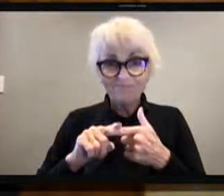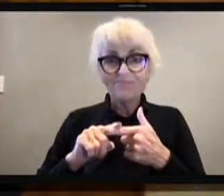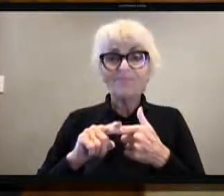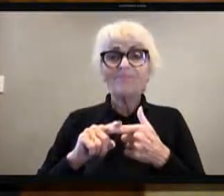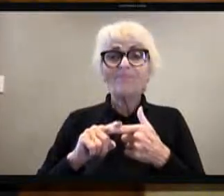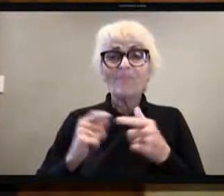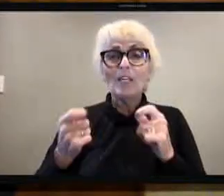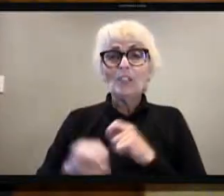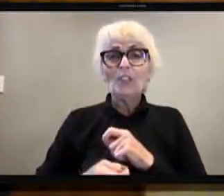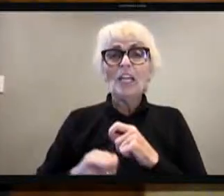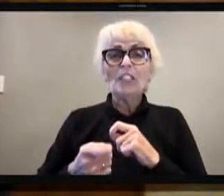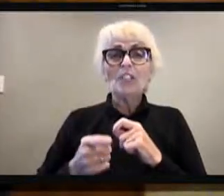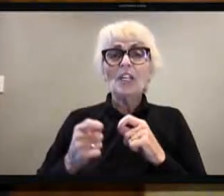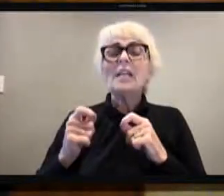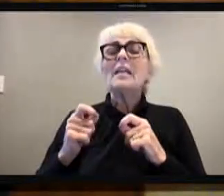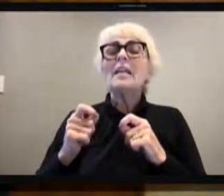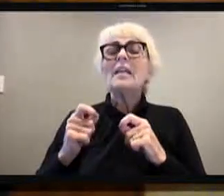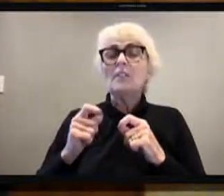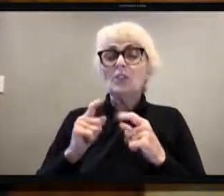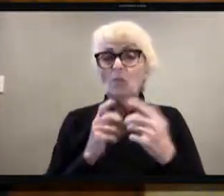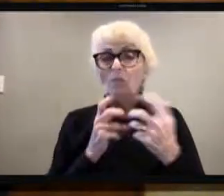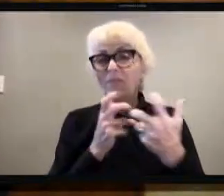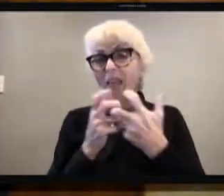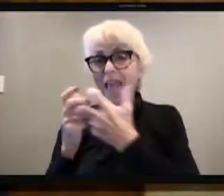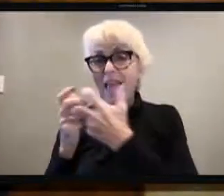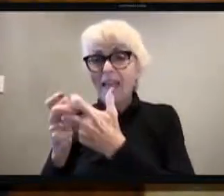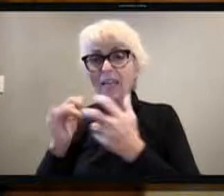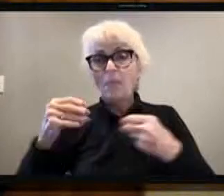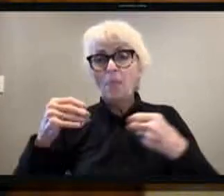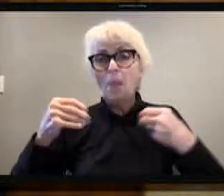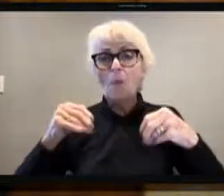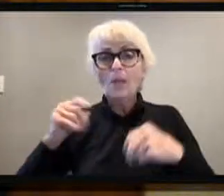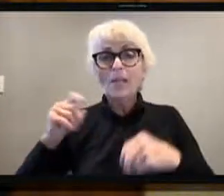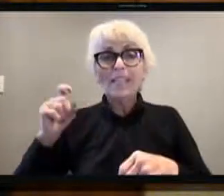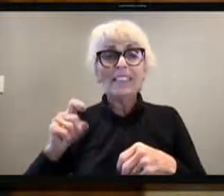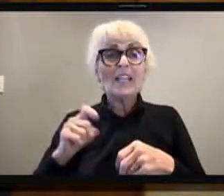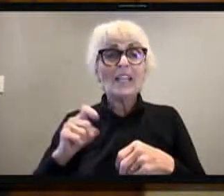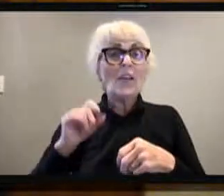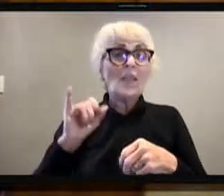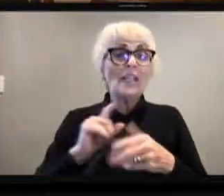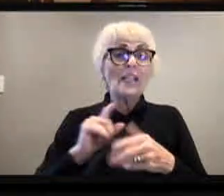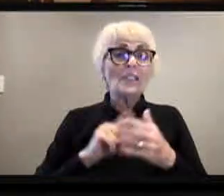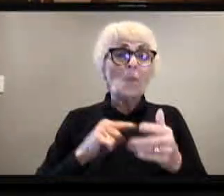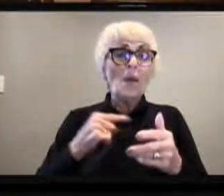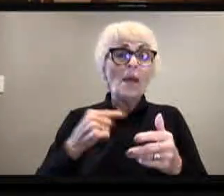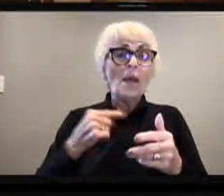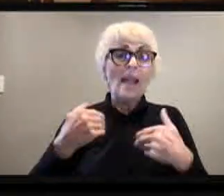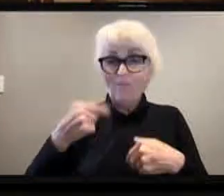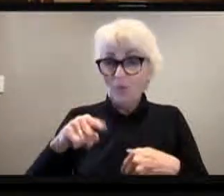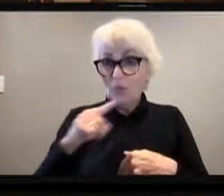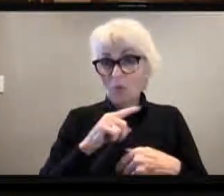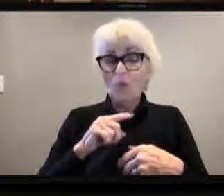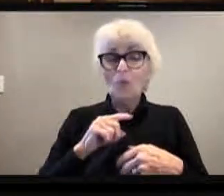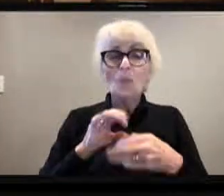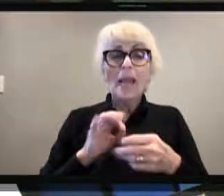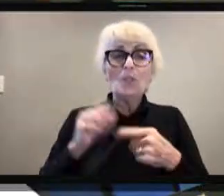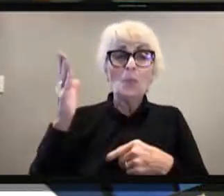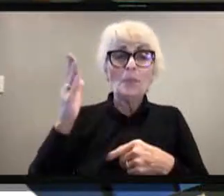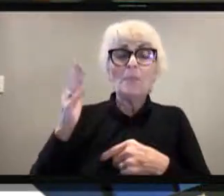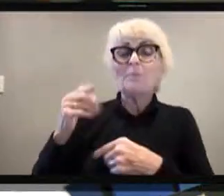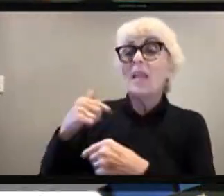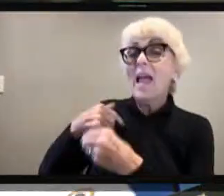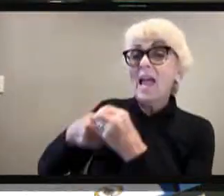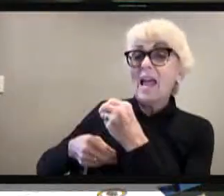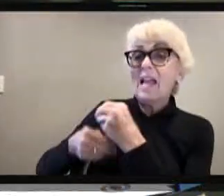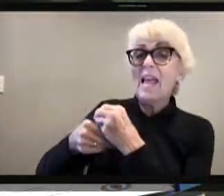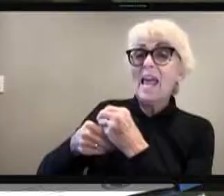changing to market needs. So that's really what I have for you guys as far as the presentation goes. I'll add some comments to it. That it's